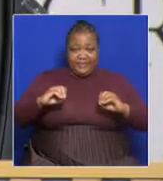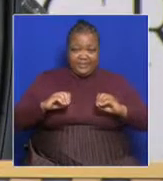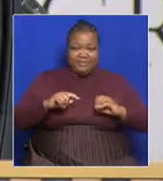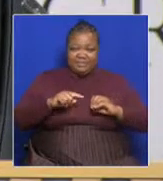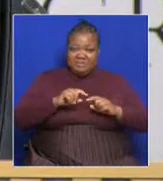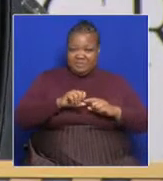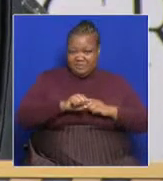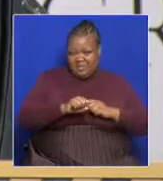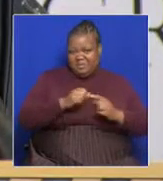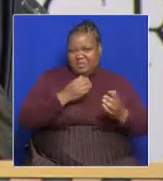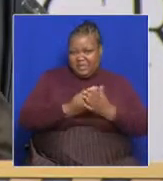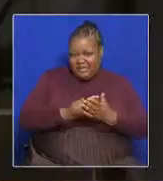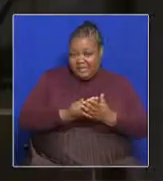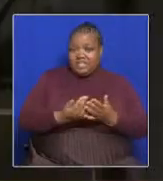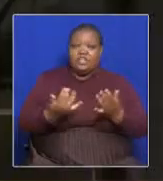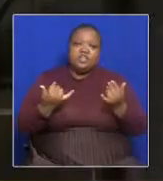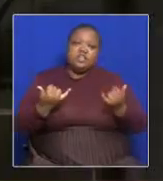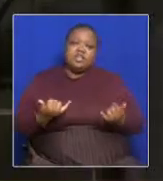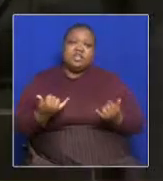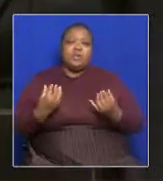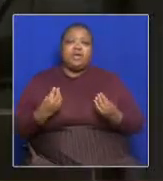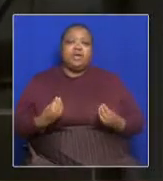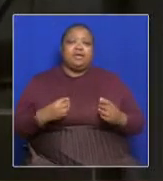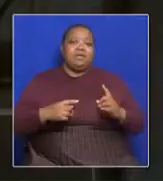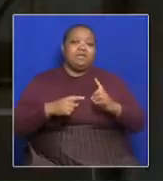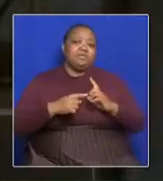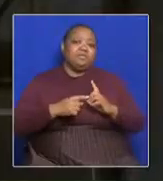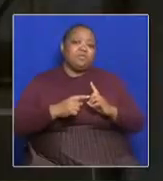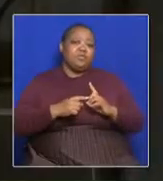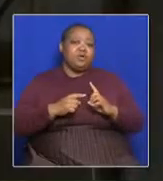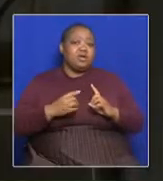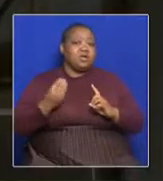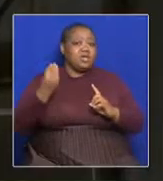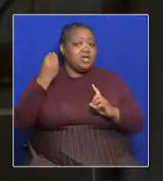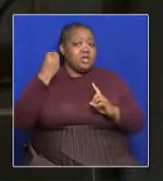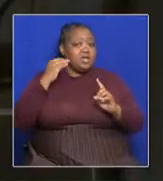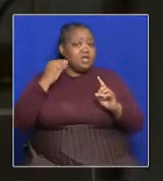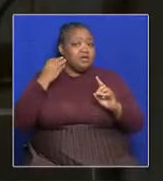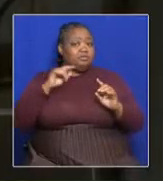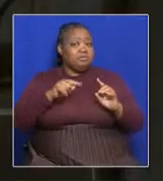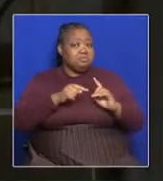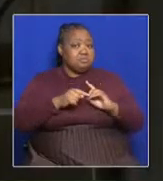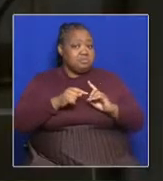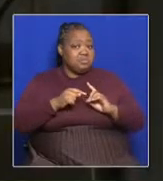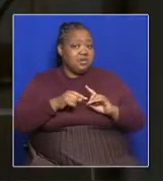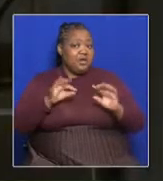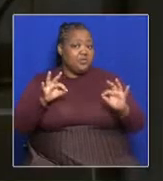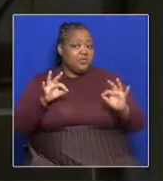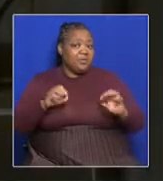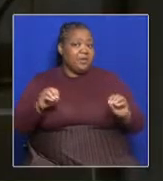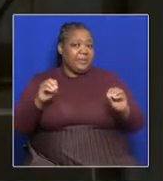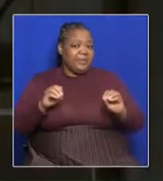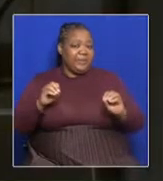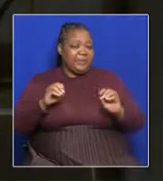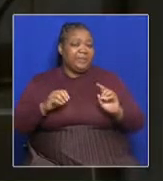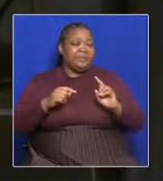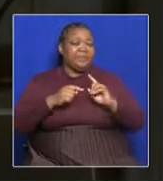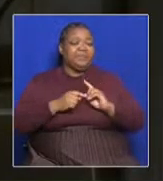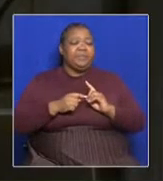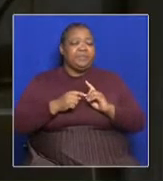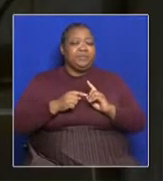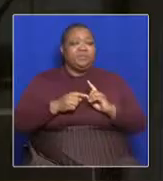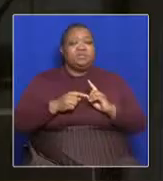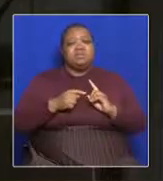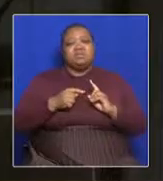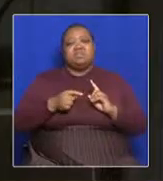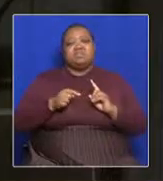we have your informal, you yourself call it informal. You have your alleged